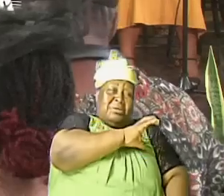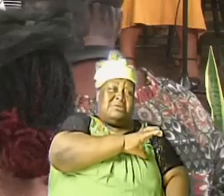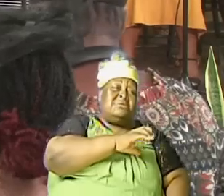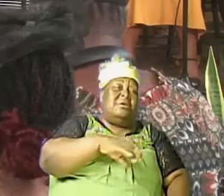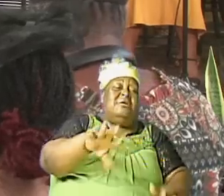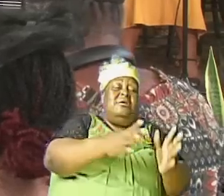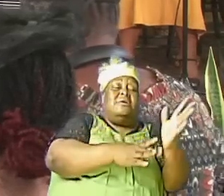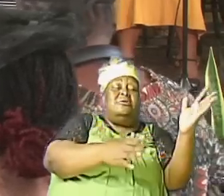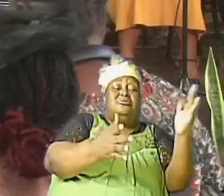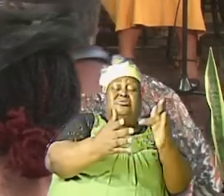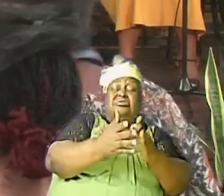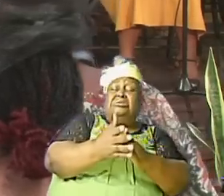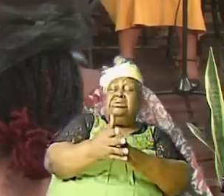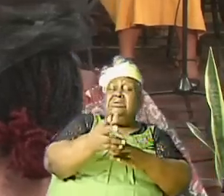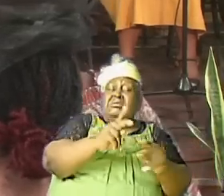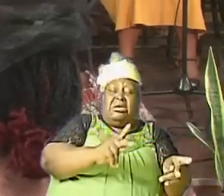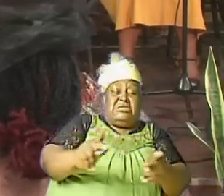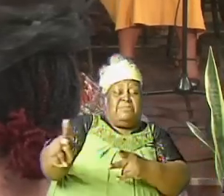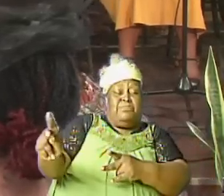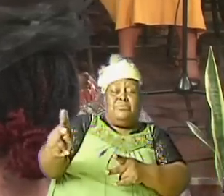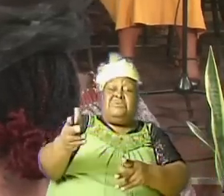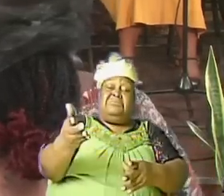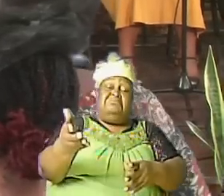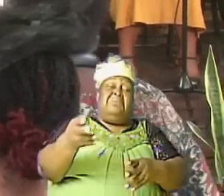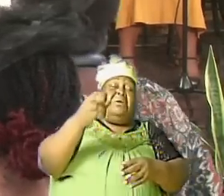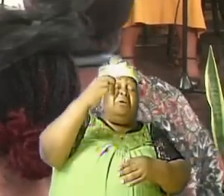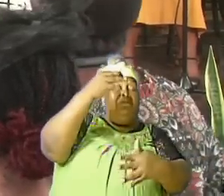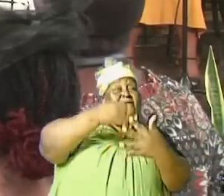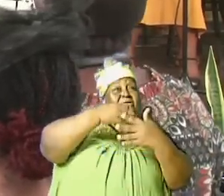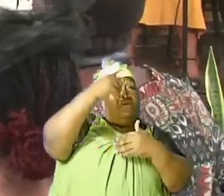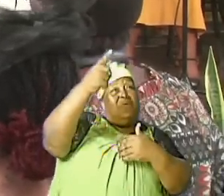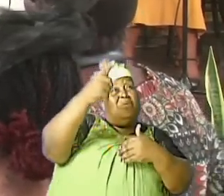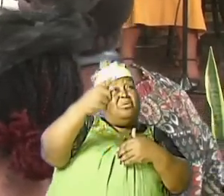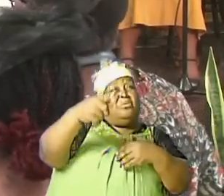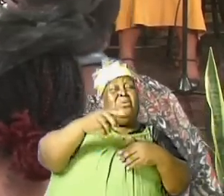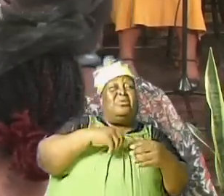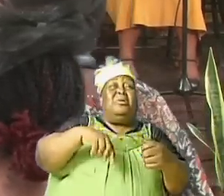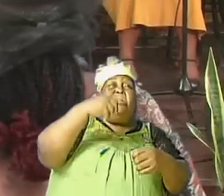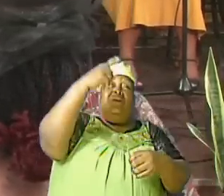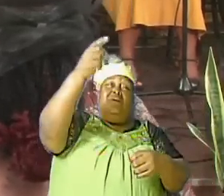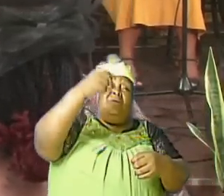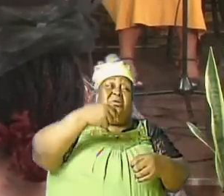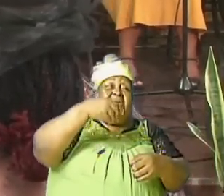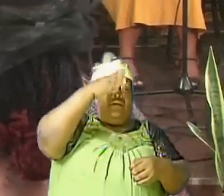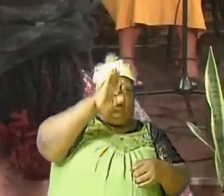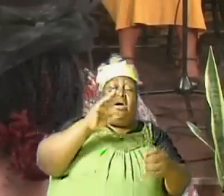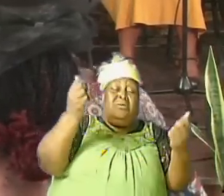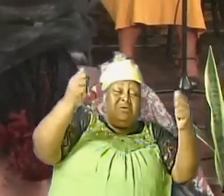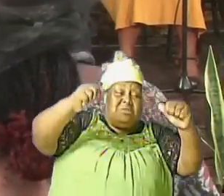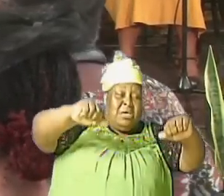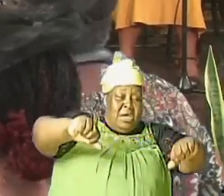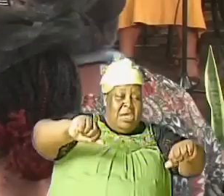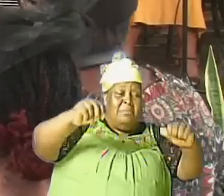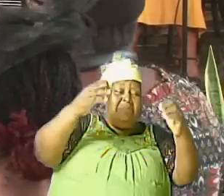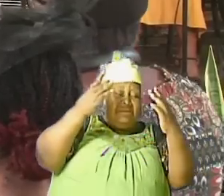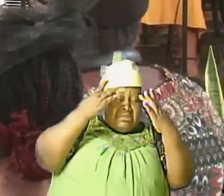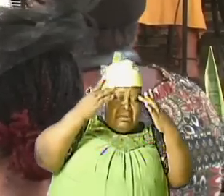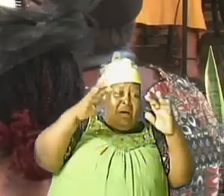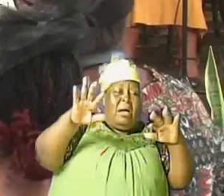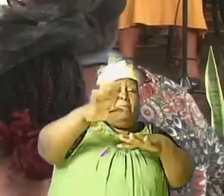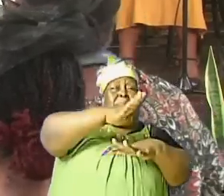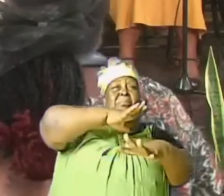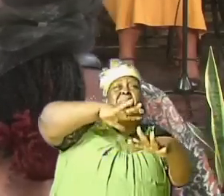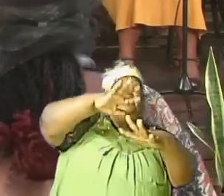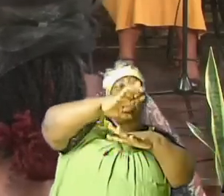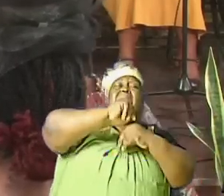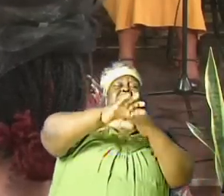Father God, as we present them before you, great God, we present them knowing that you are the God that is able to do exceedingly